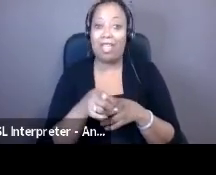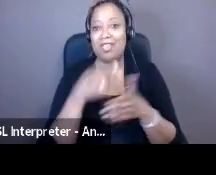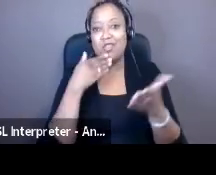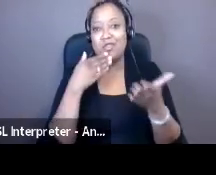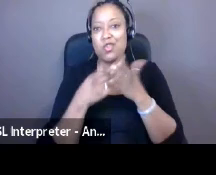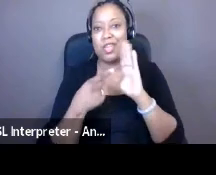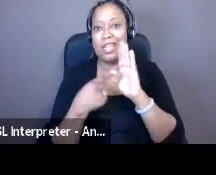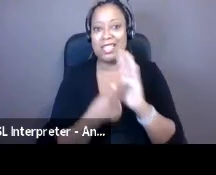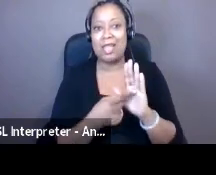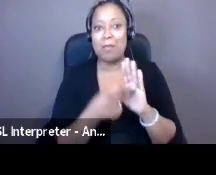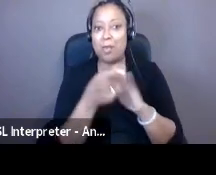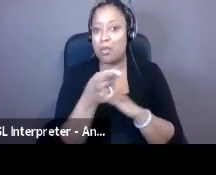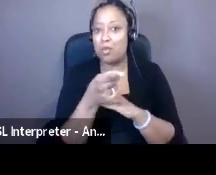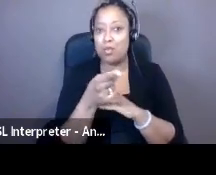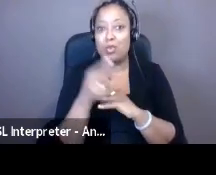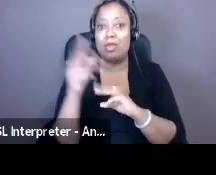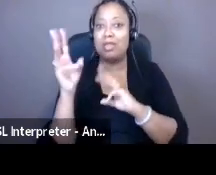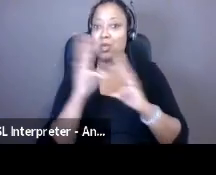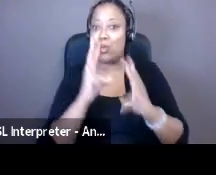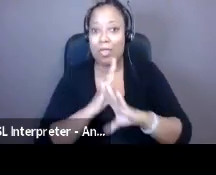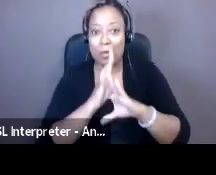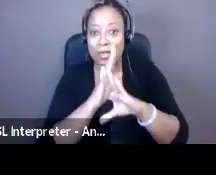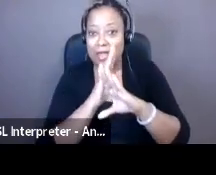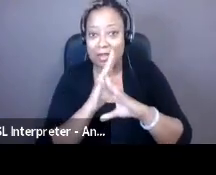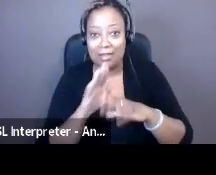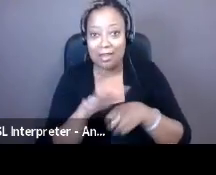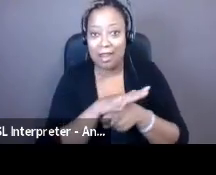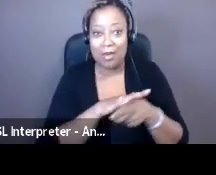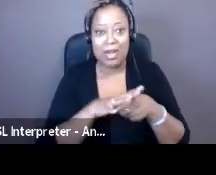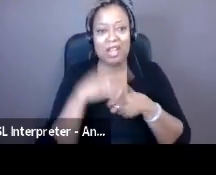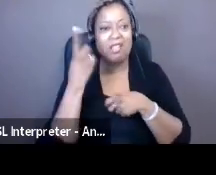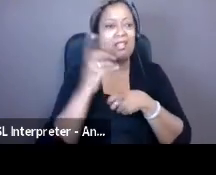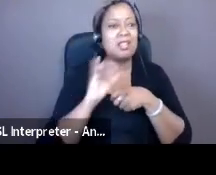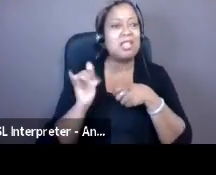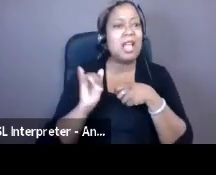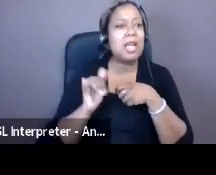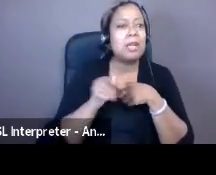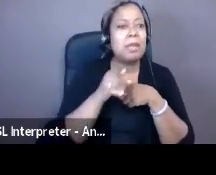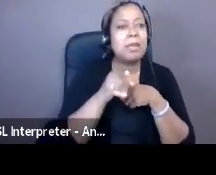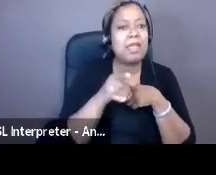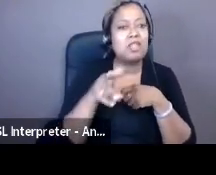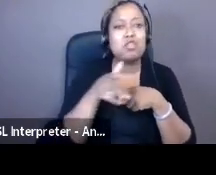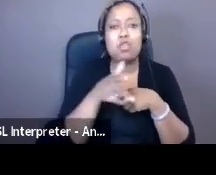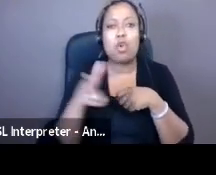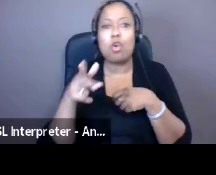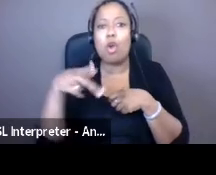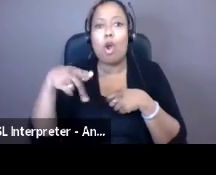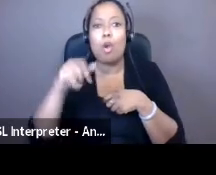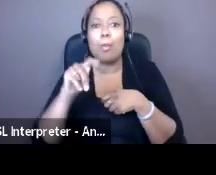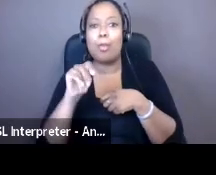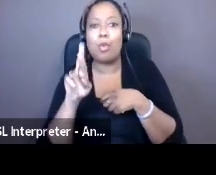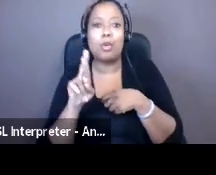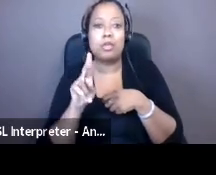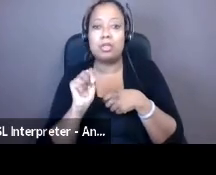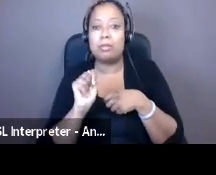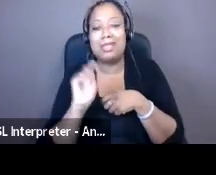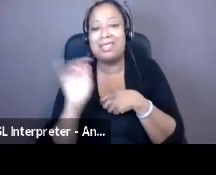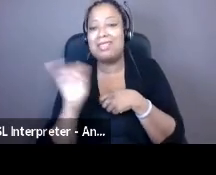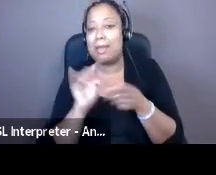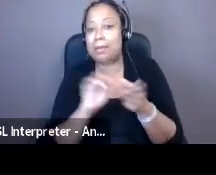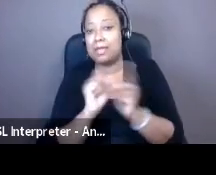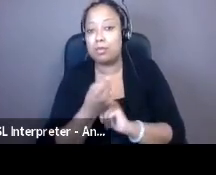You're in weather protected area. This looks like it might actually be a carport, but same kind of situation.